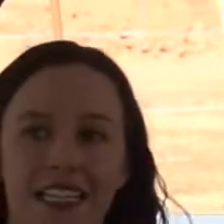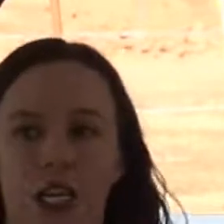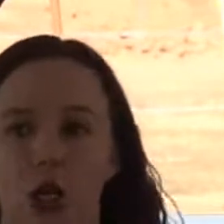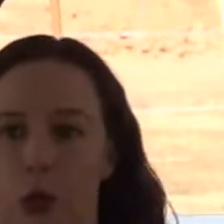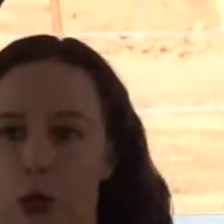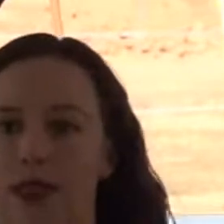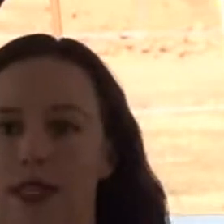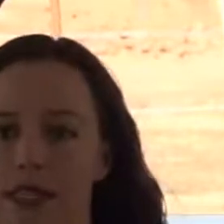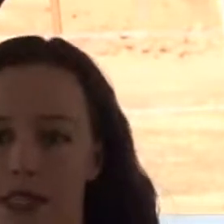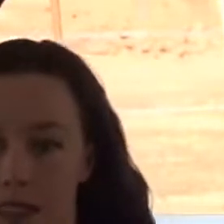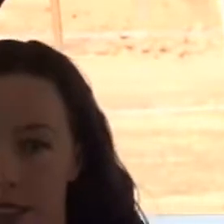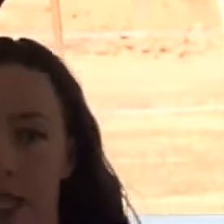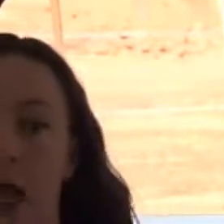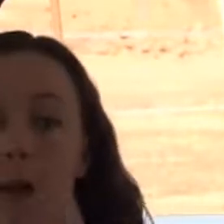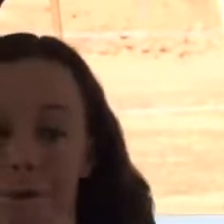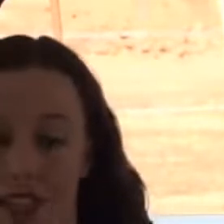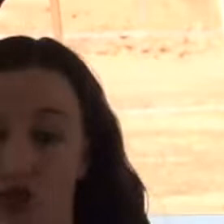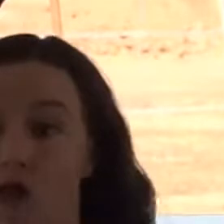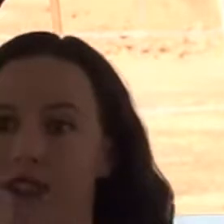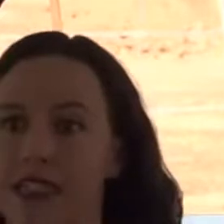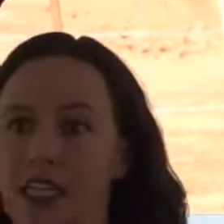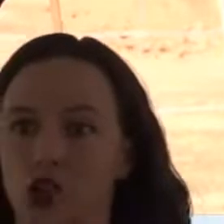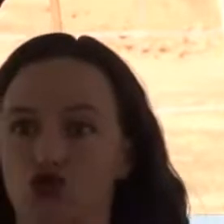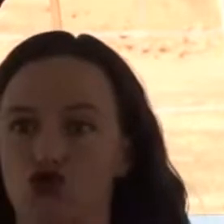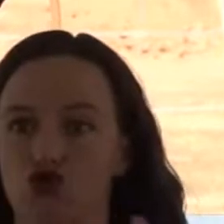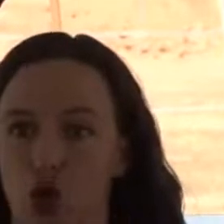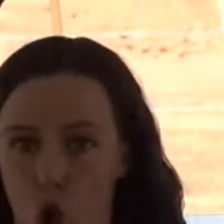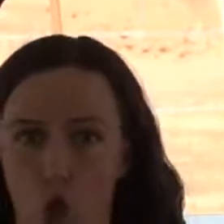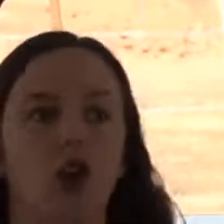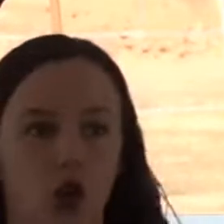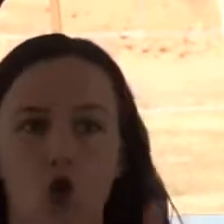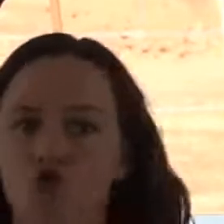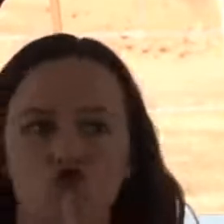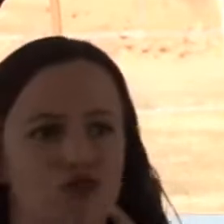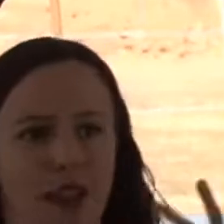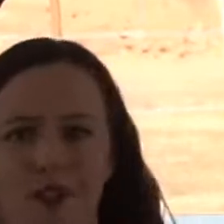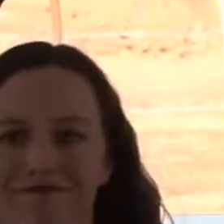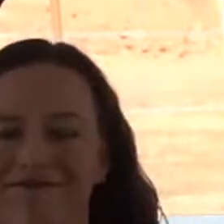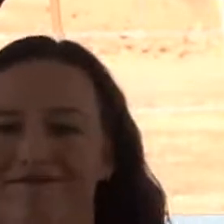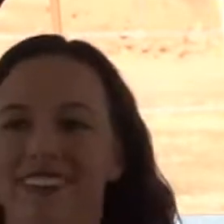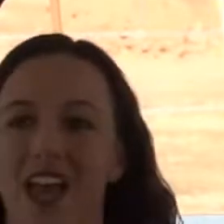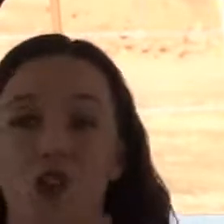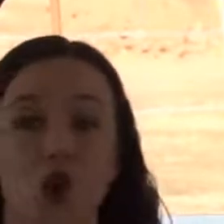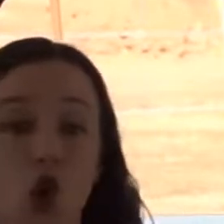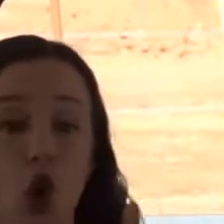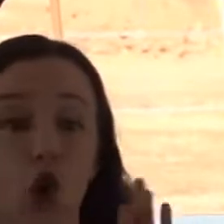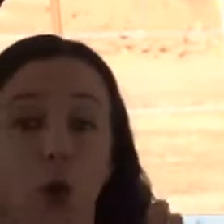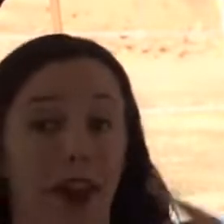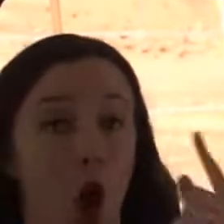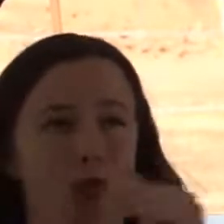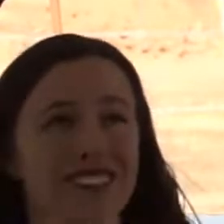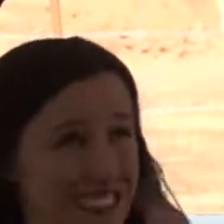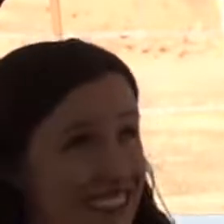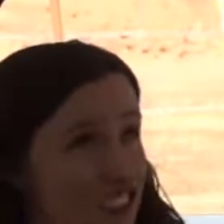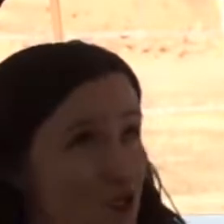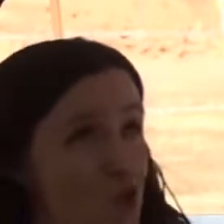this site because Clovis continues to grow and is really busting out the seams, as Dr. Bennett always reminds us. I need more space. I need more